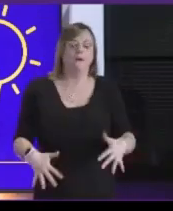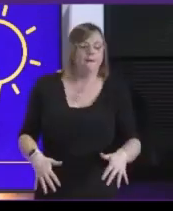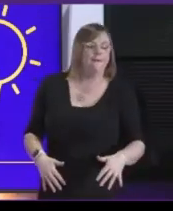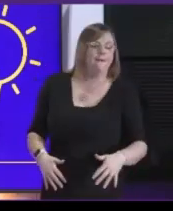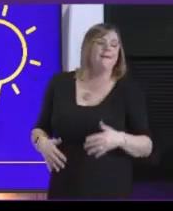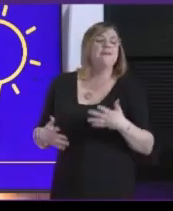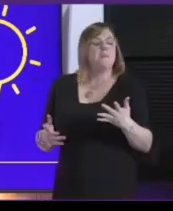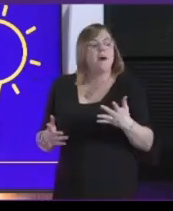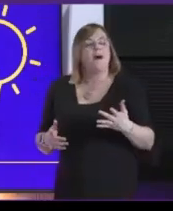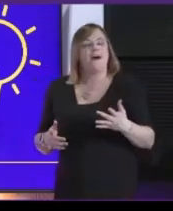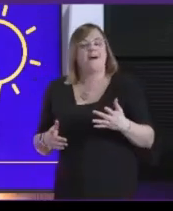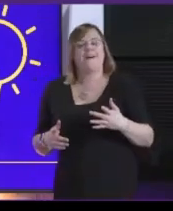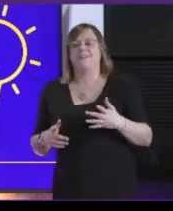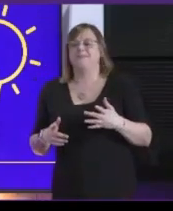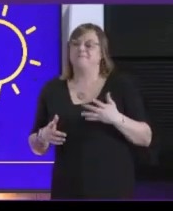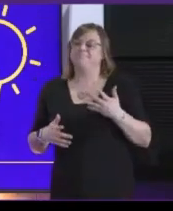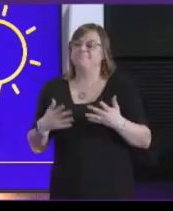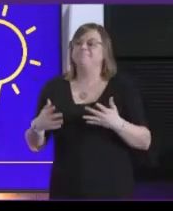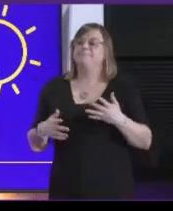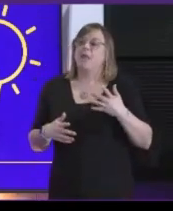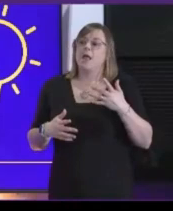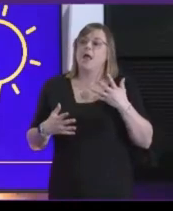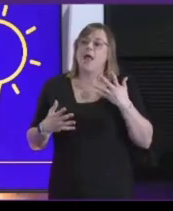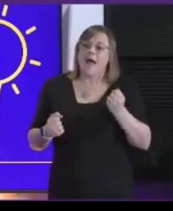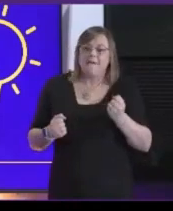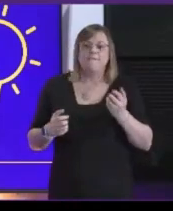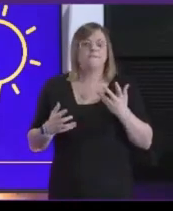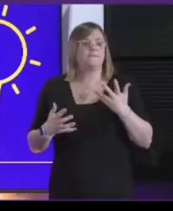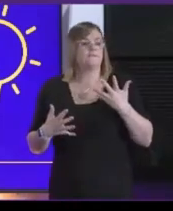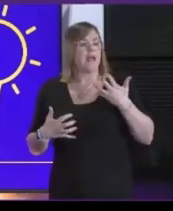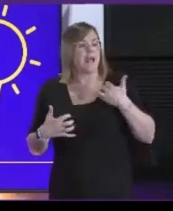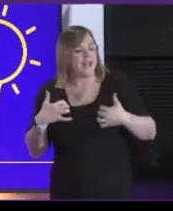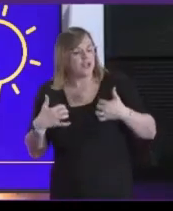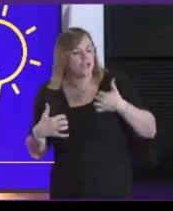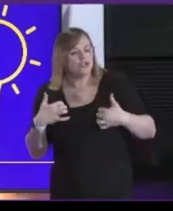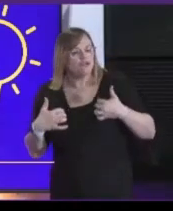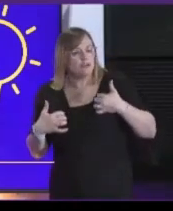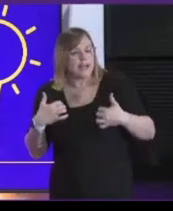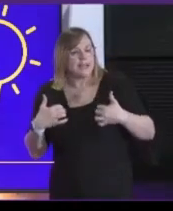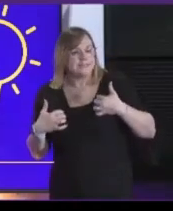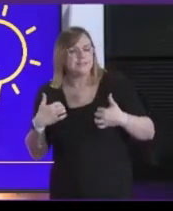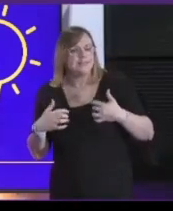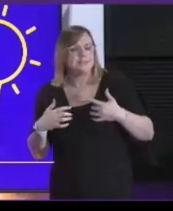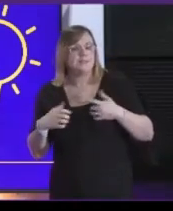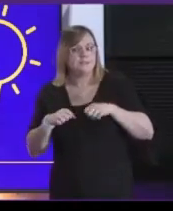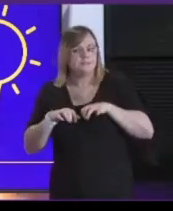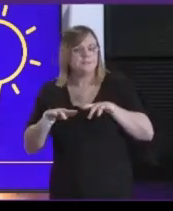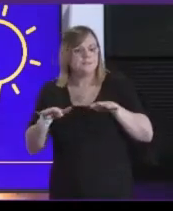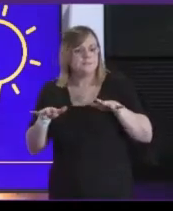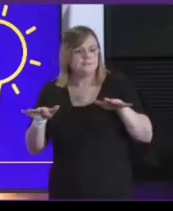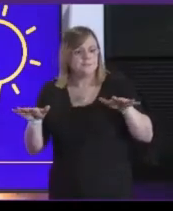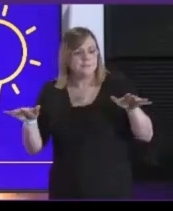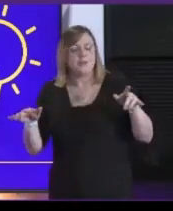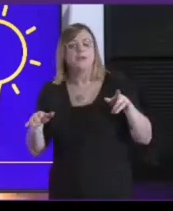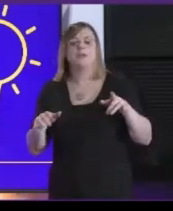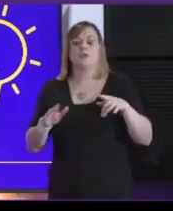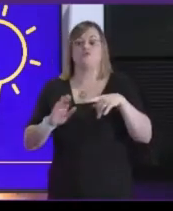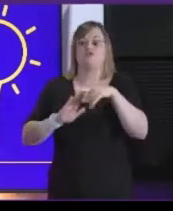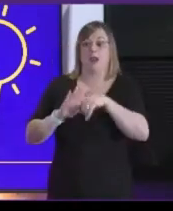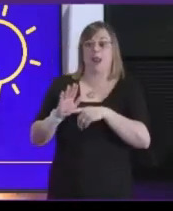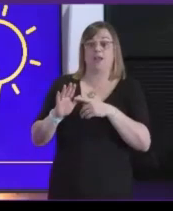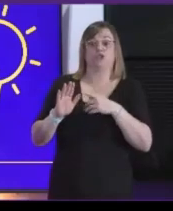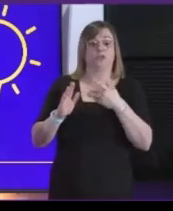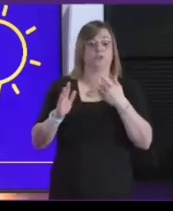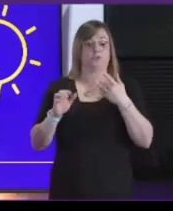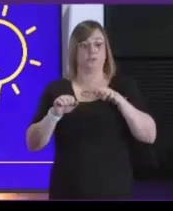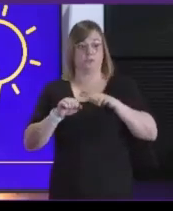but I do think that there's growing interest, and like I mentioned, a tidal wave of regulation that's happening right now